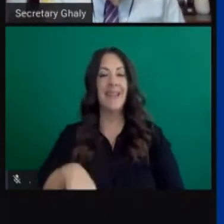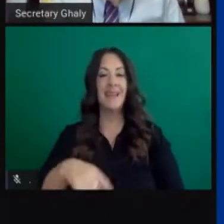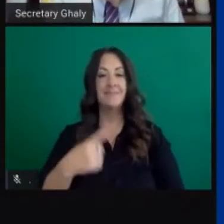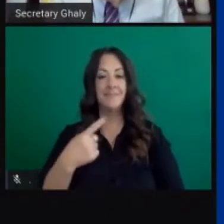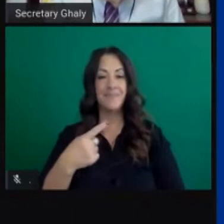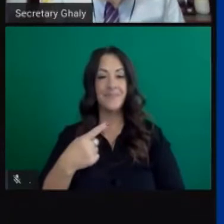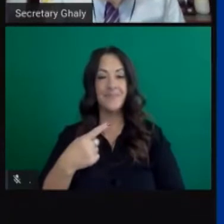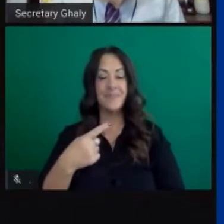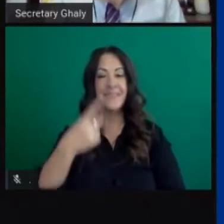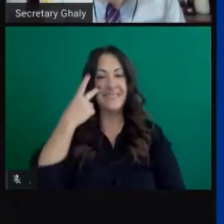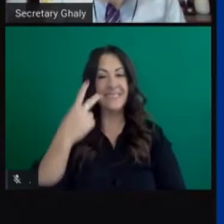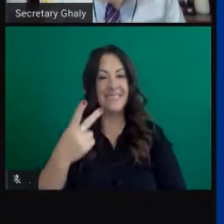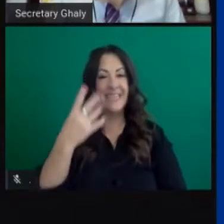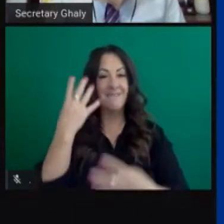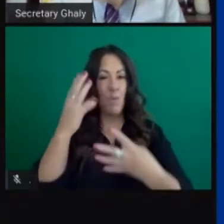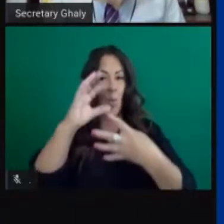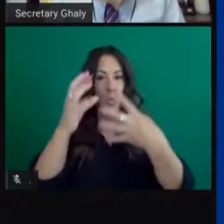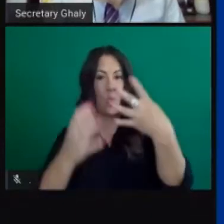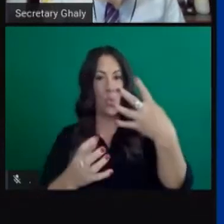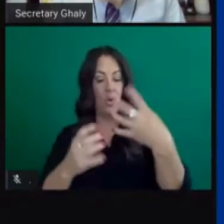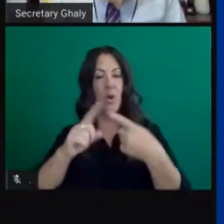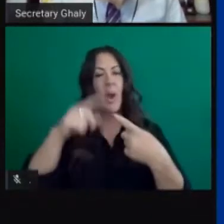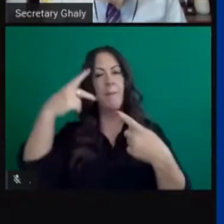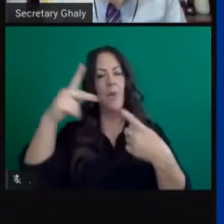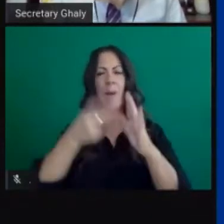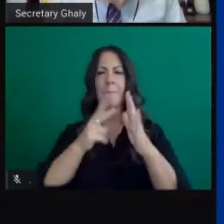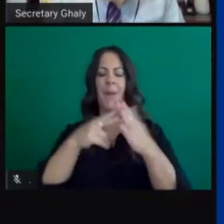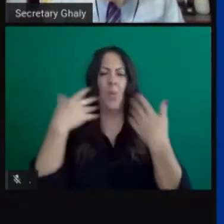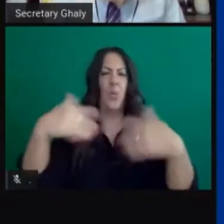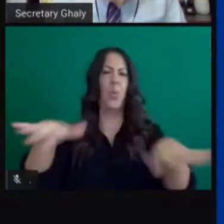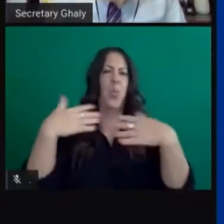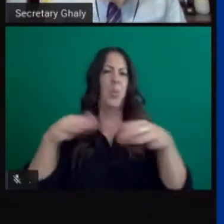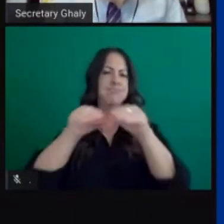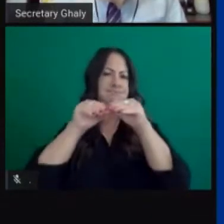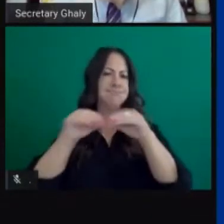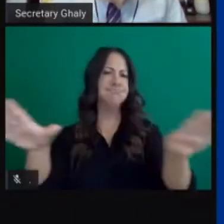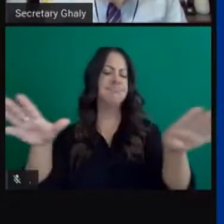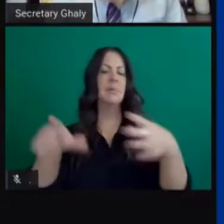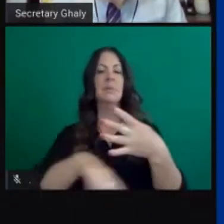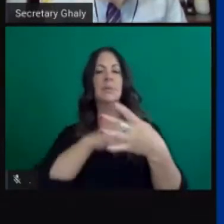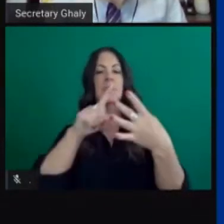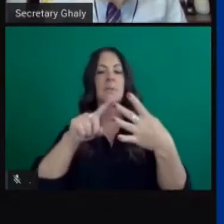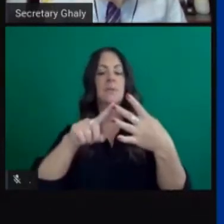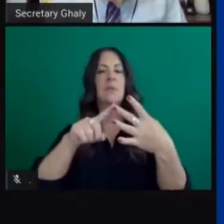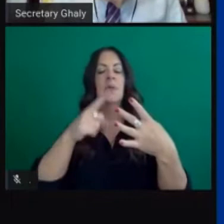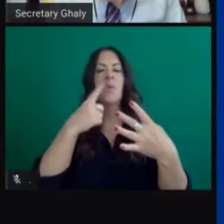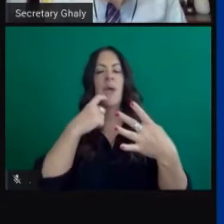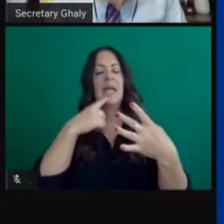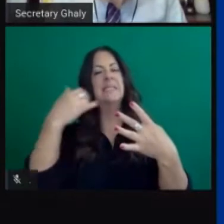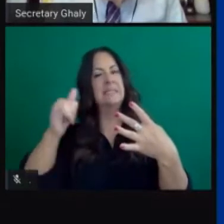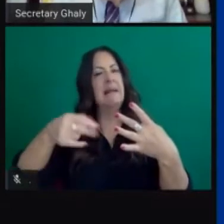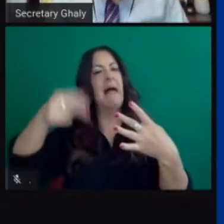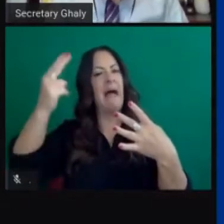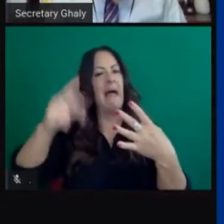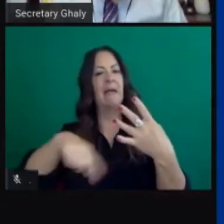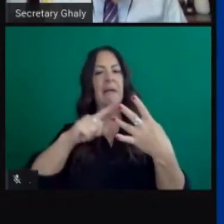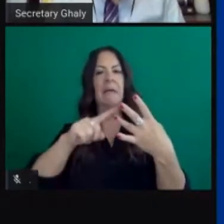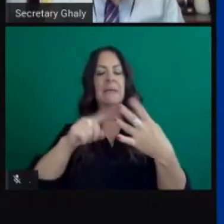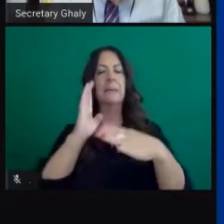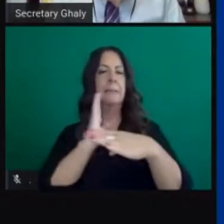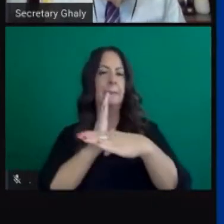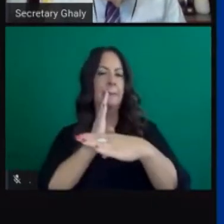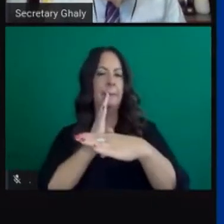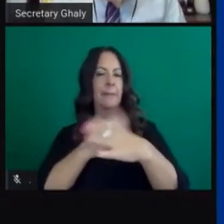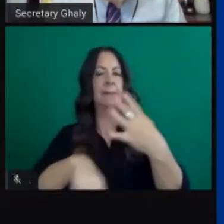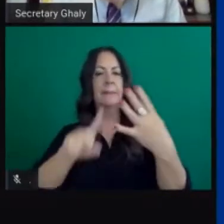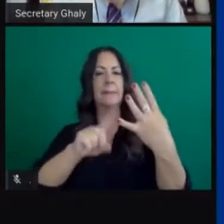Again, 4 tiers: widespread, substantial, moderate, and minimal, purple, red, orange, and yellow, each county